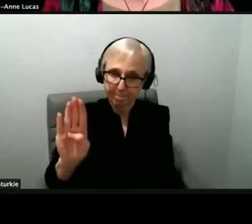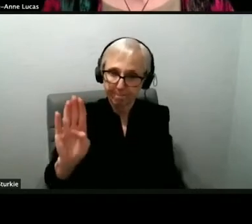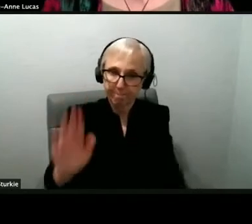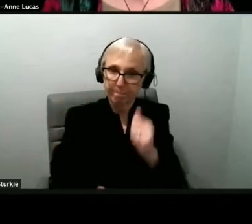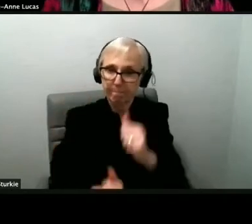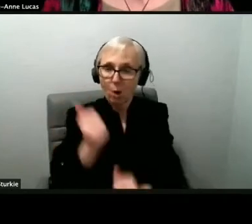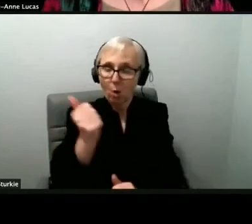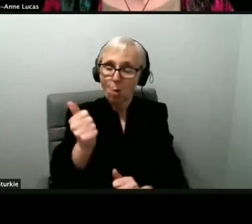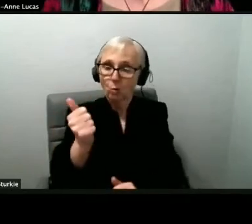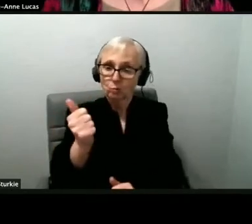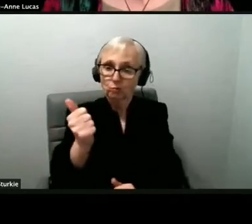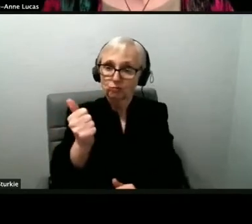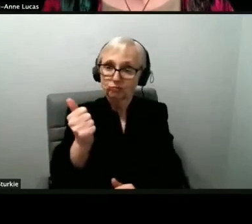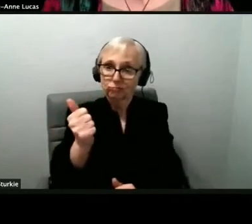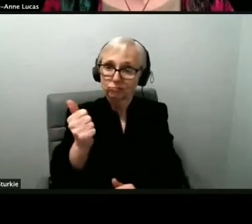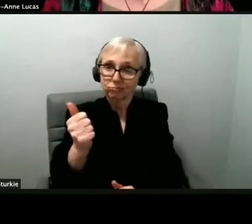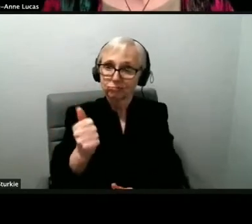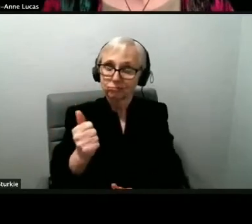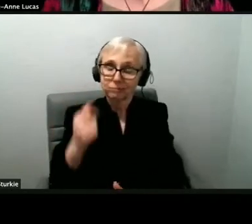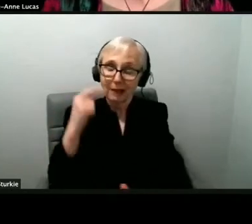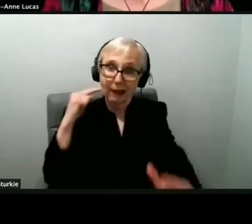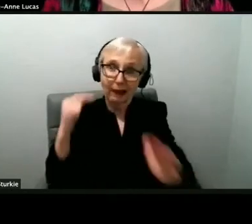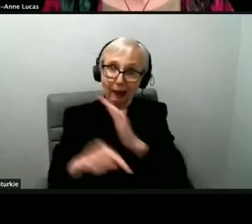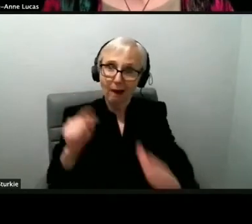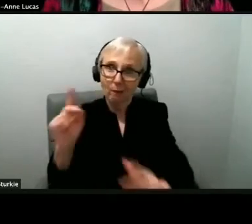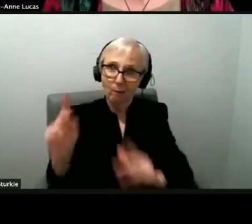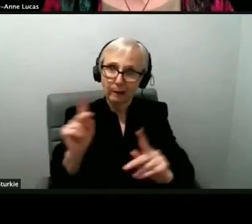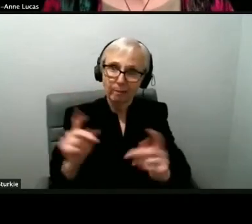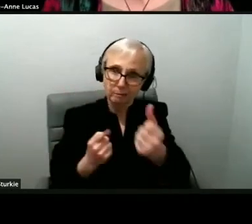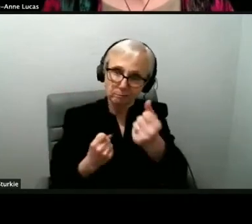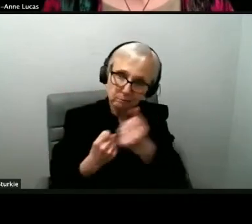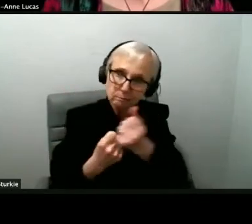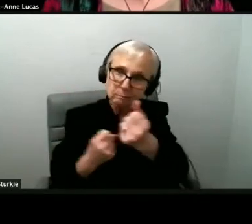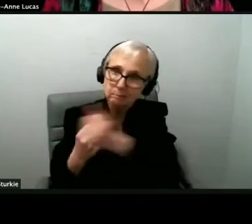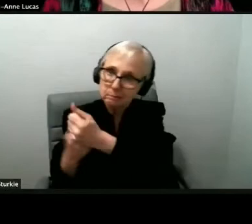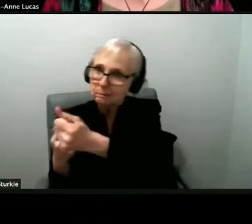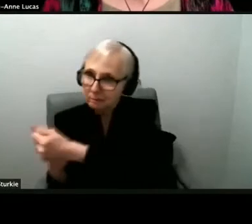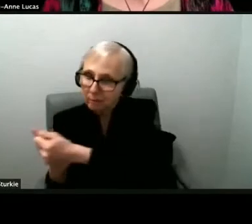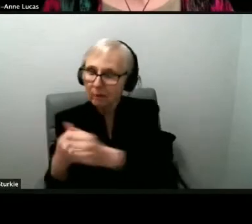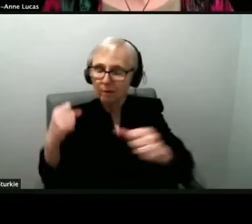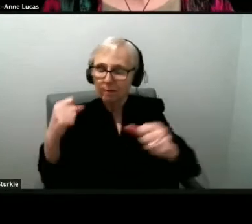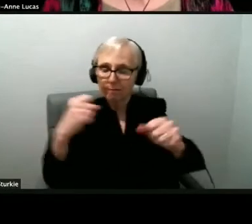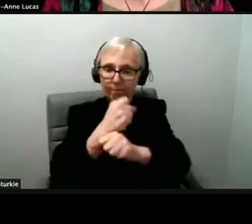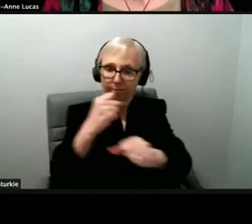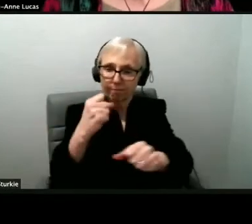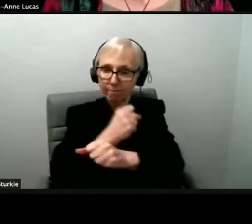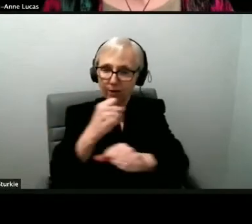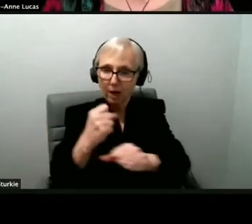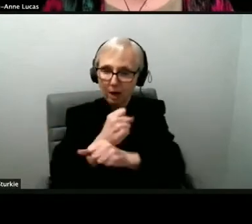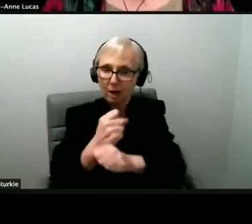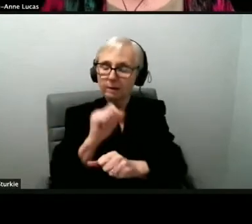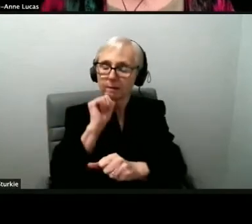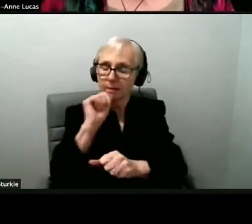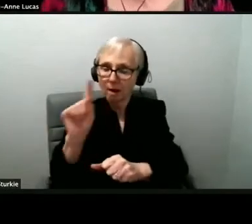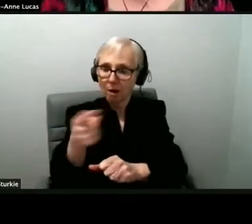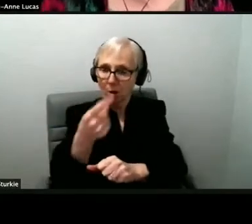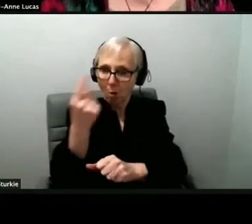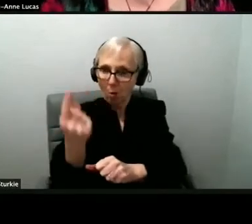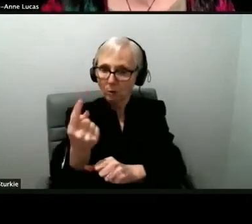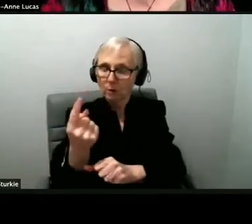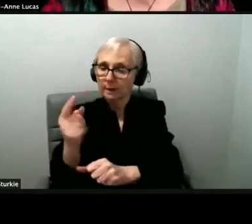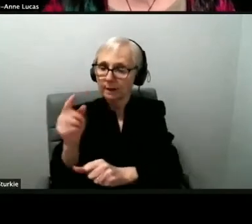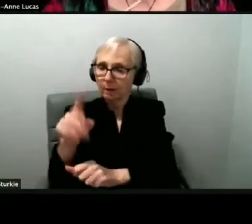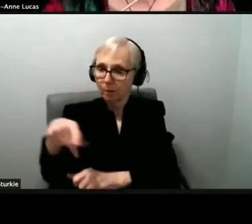most vocal supporters of Proposition B, and I've fought at every single level to push not only this type of reform, but